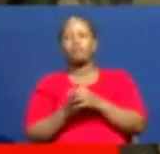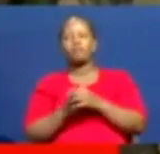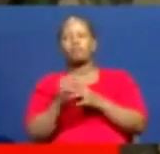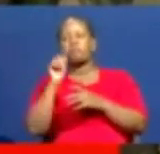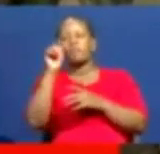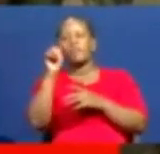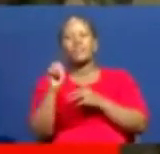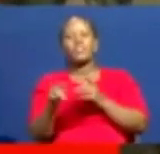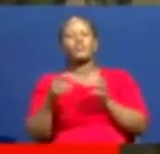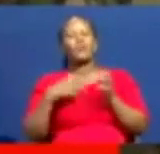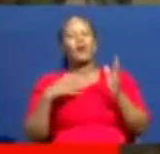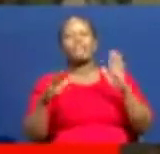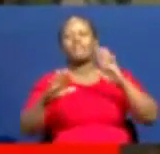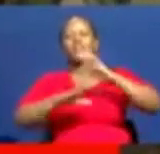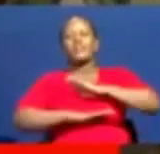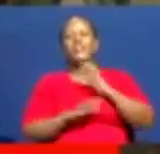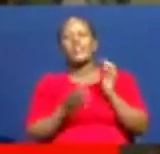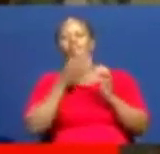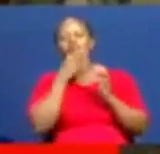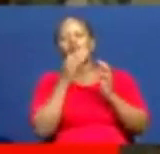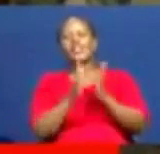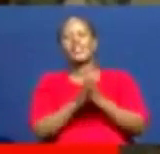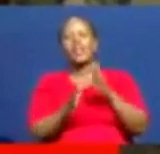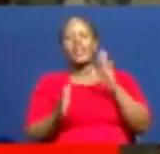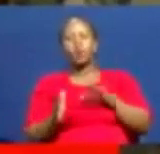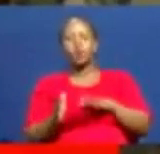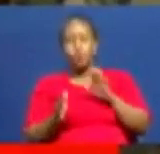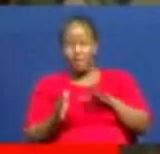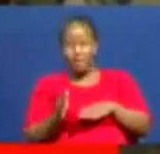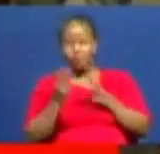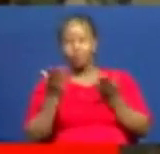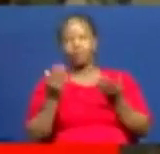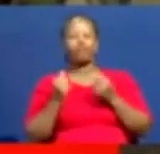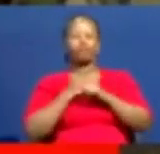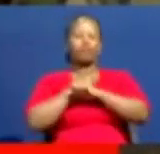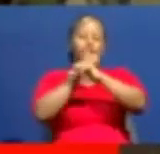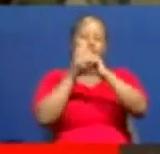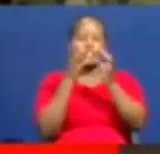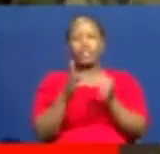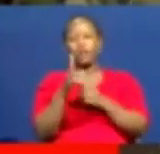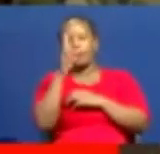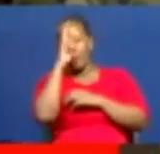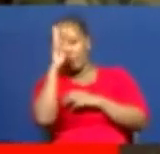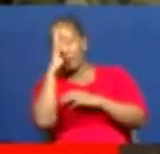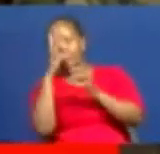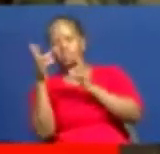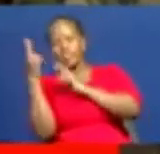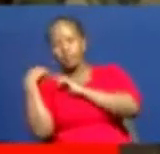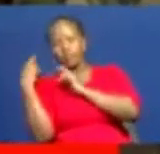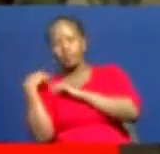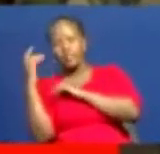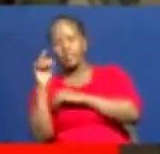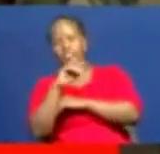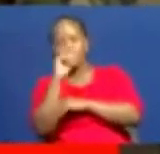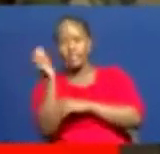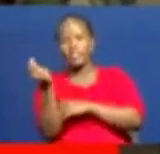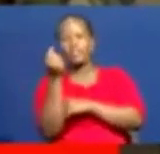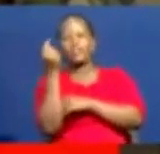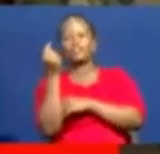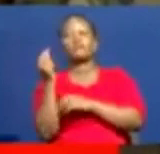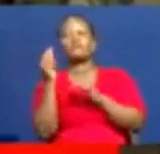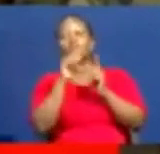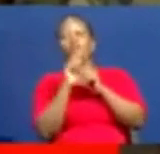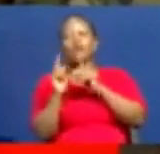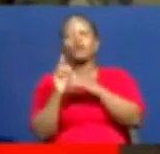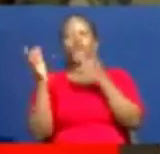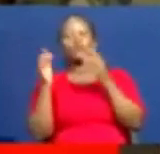had enough men and women to take care of our policing responsibilities in Kenya and